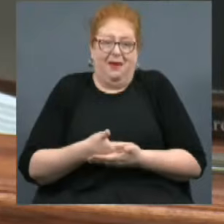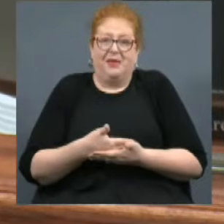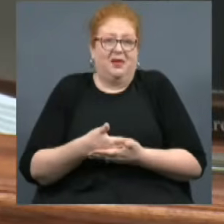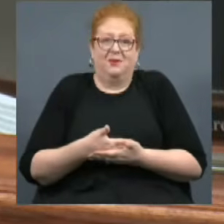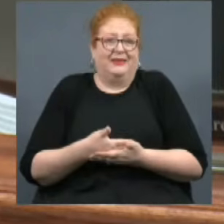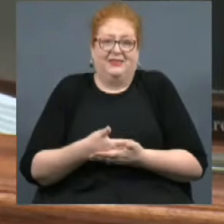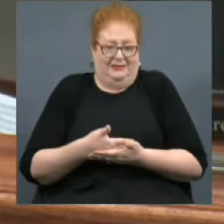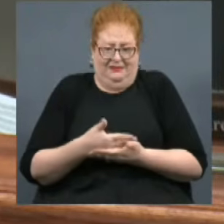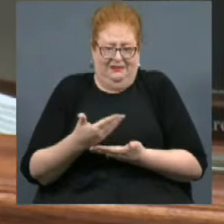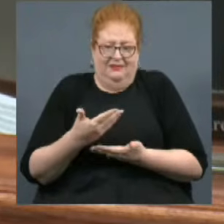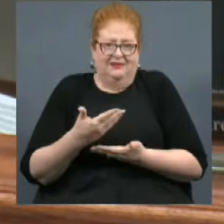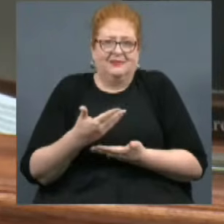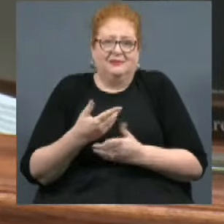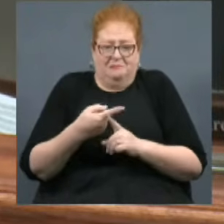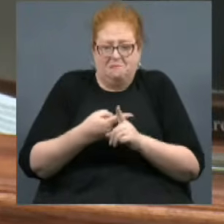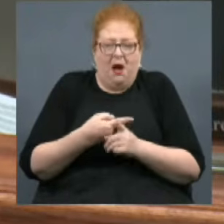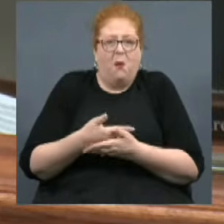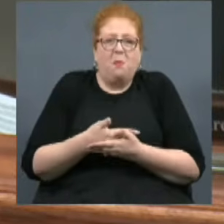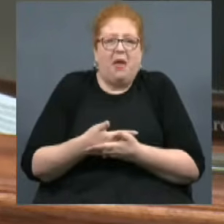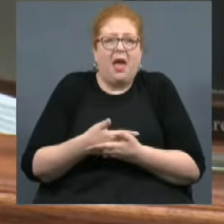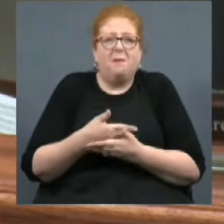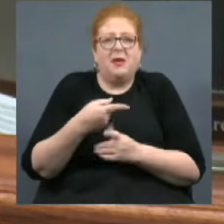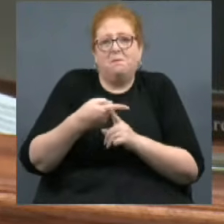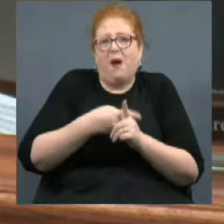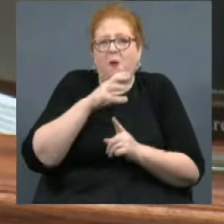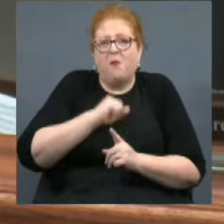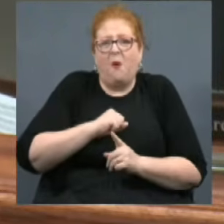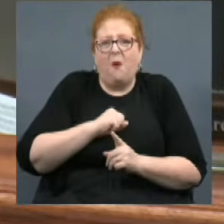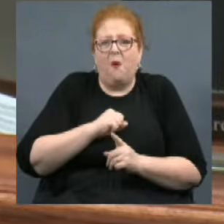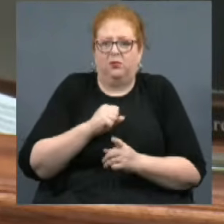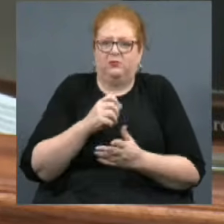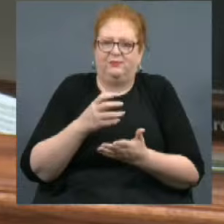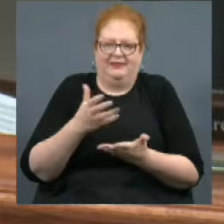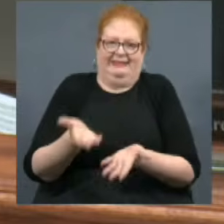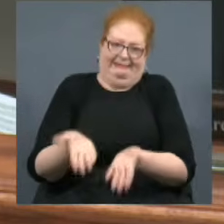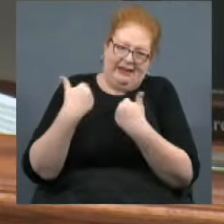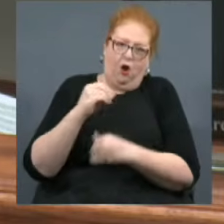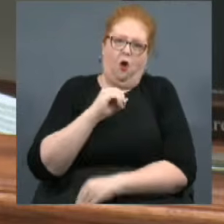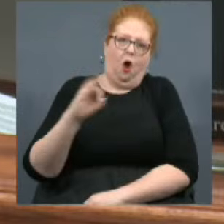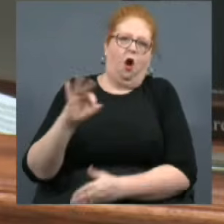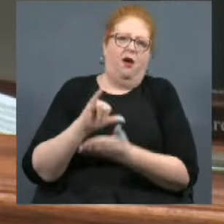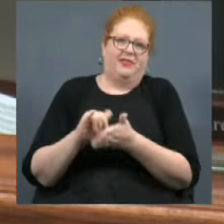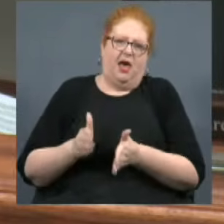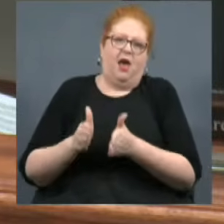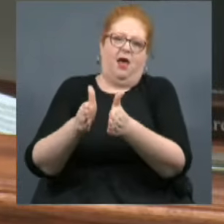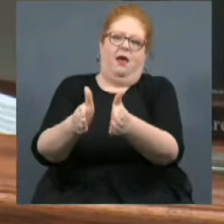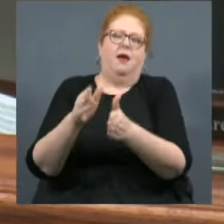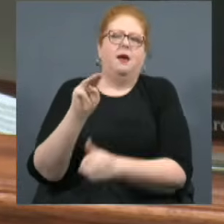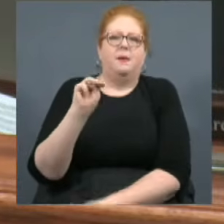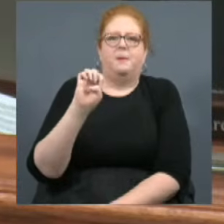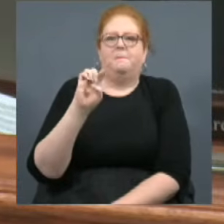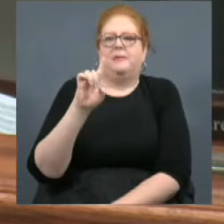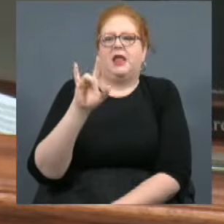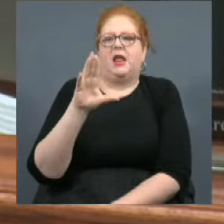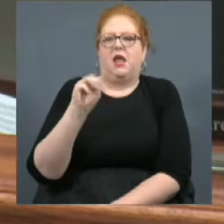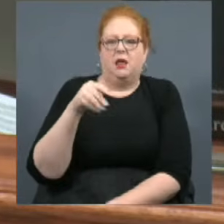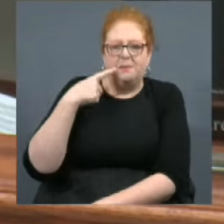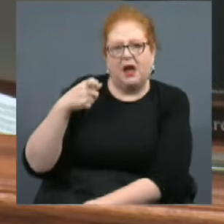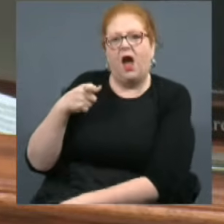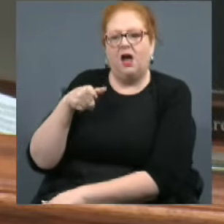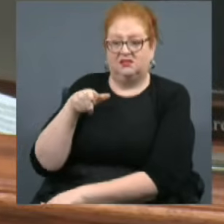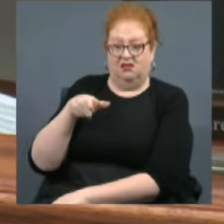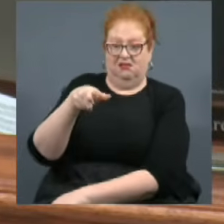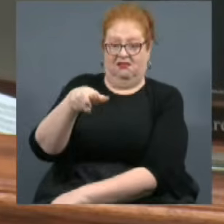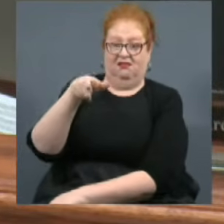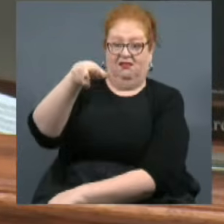see if there's something in there that we could maybe remove some of the mediums so that we do not have places for